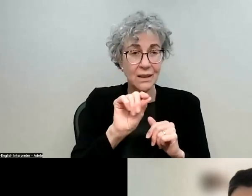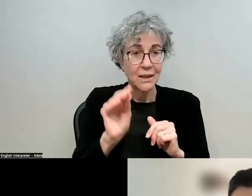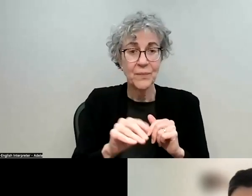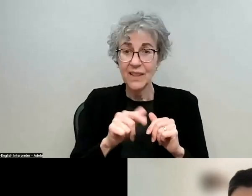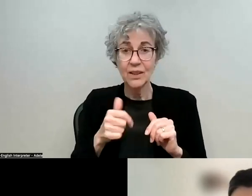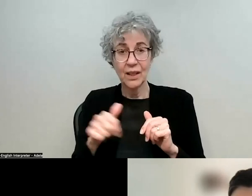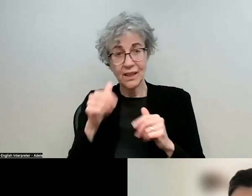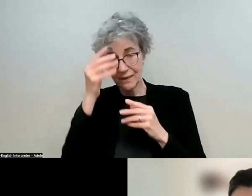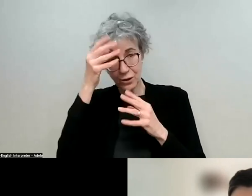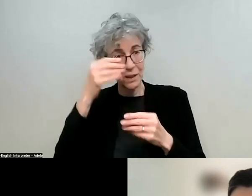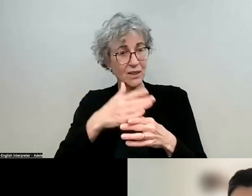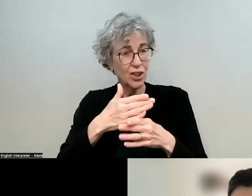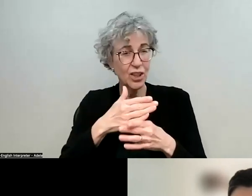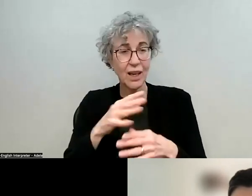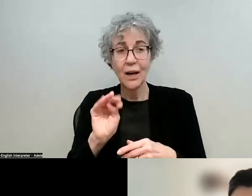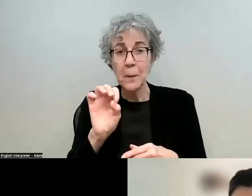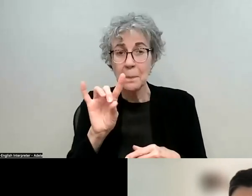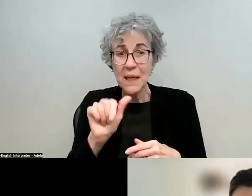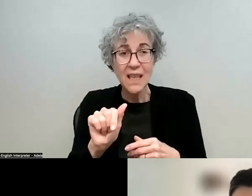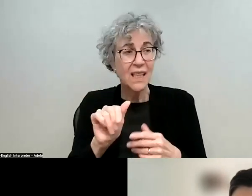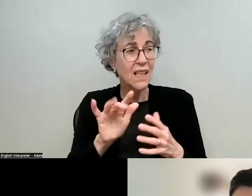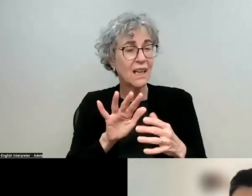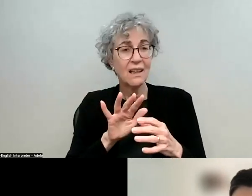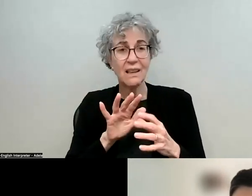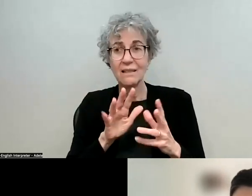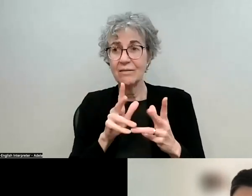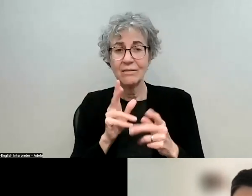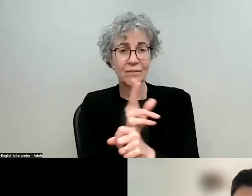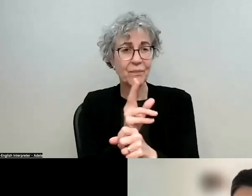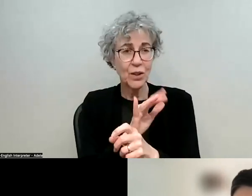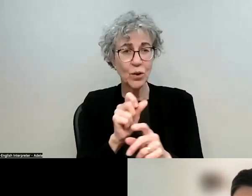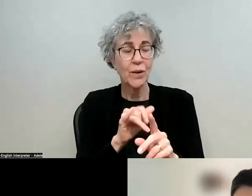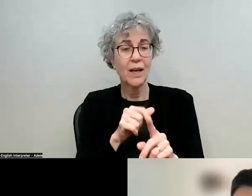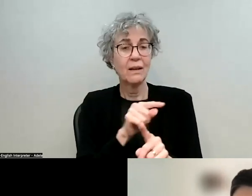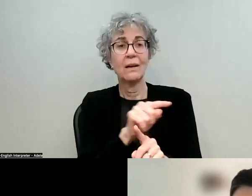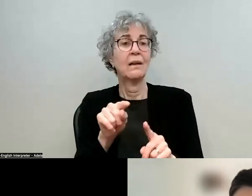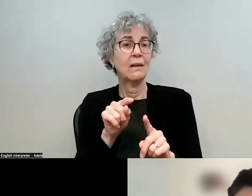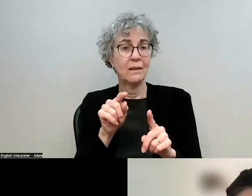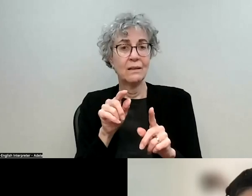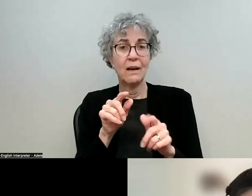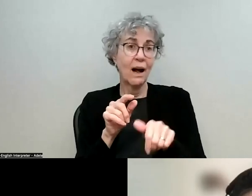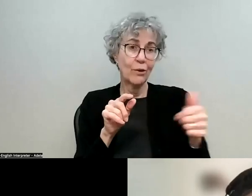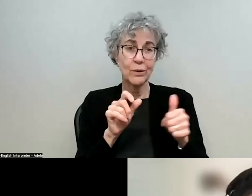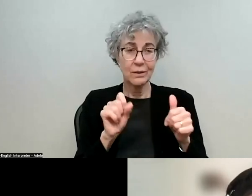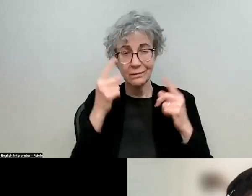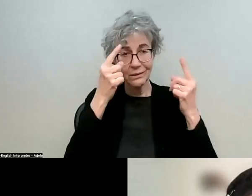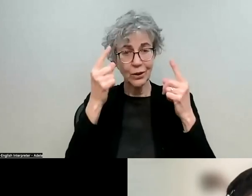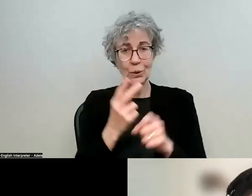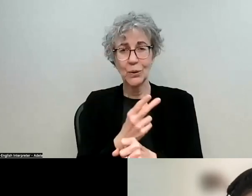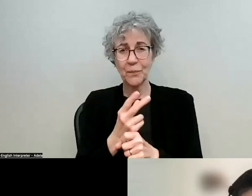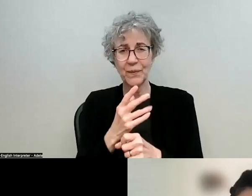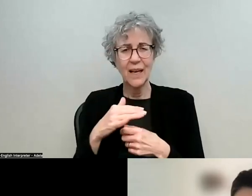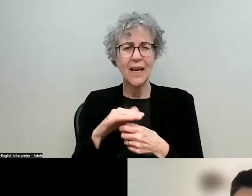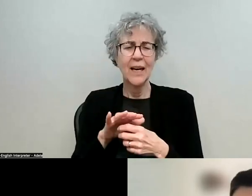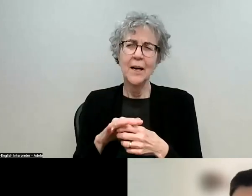media approaches to support this thinking that others may consider using? So is there